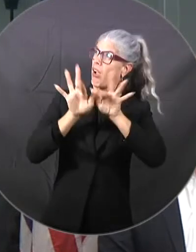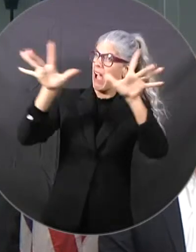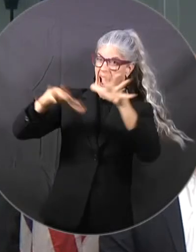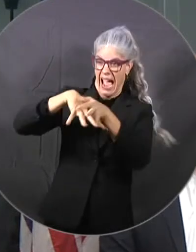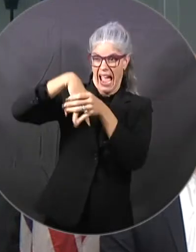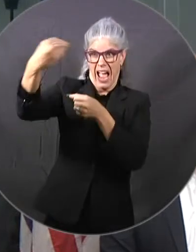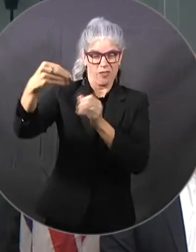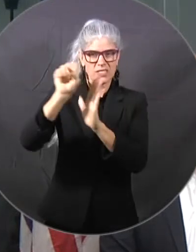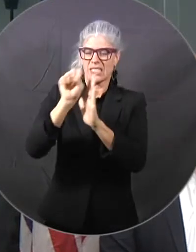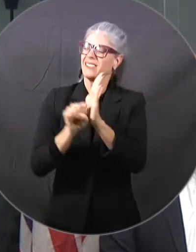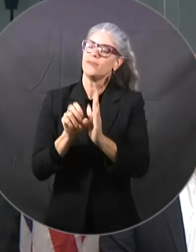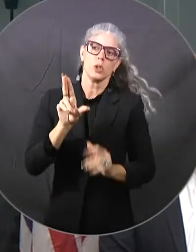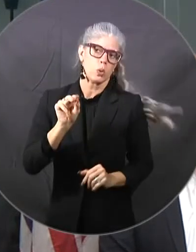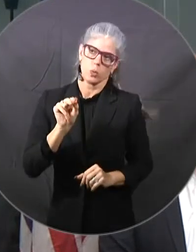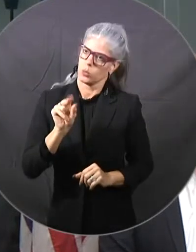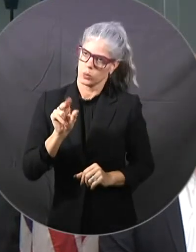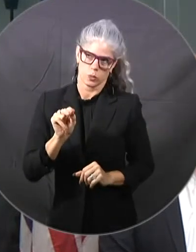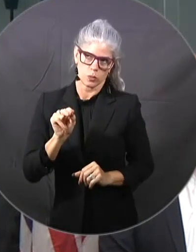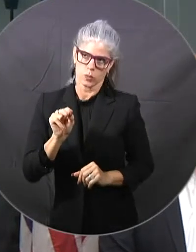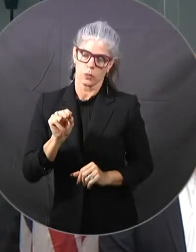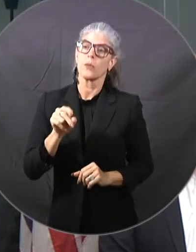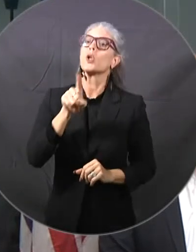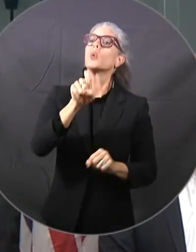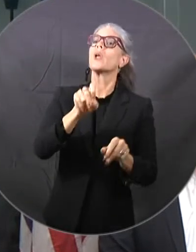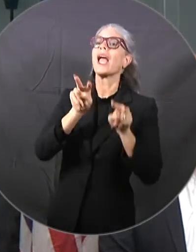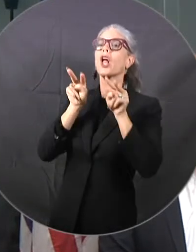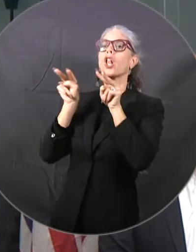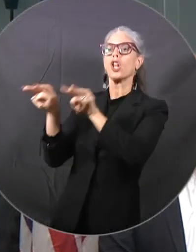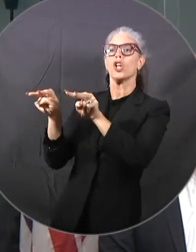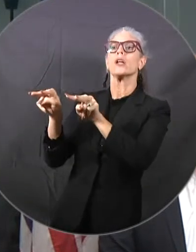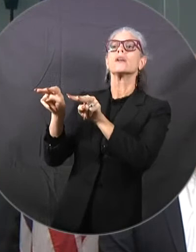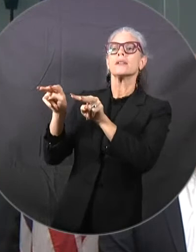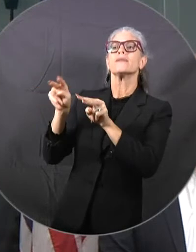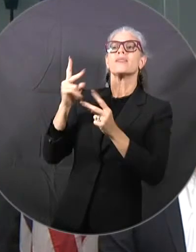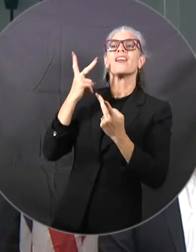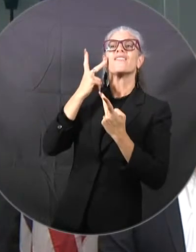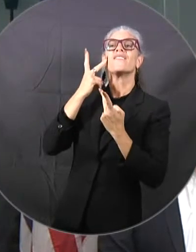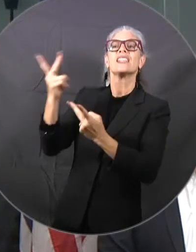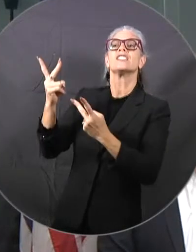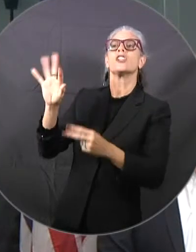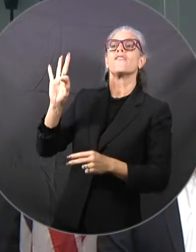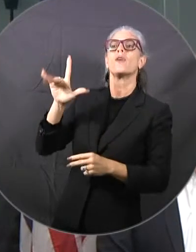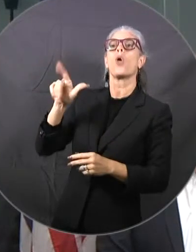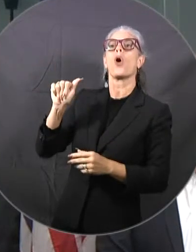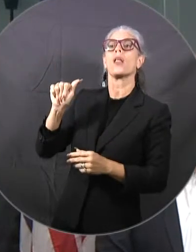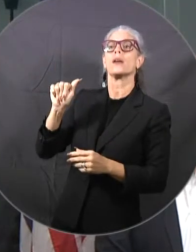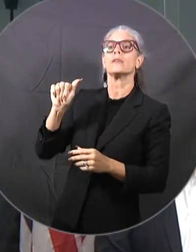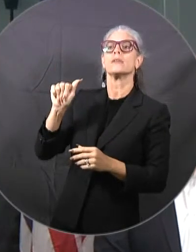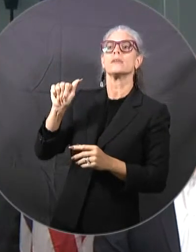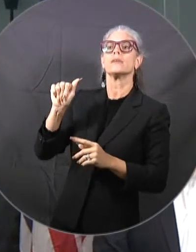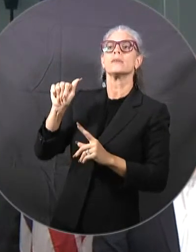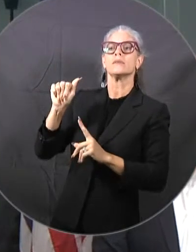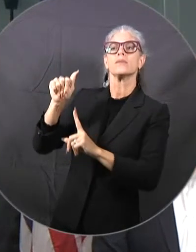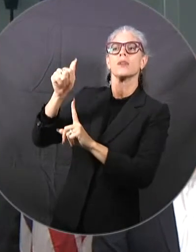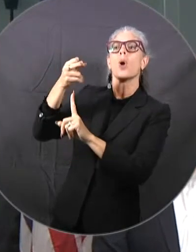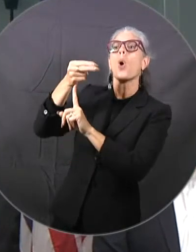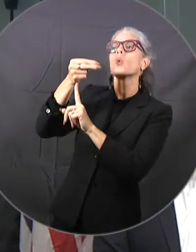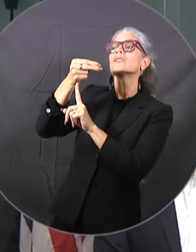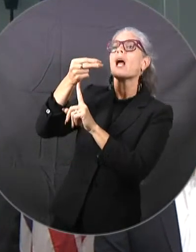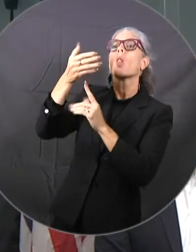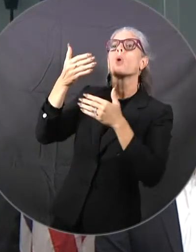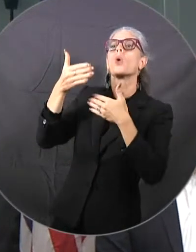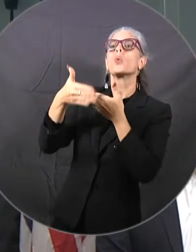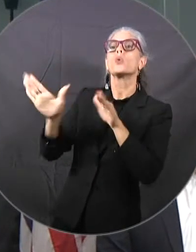emergency accommodations module with Expedia to provide real-time availability of hotel rooms throughout the state. If you go to